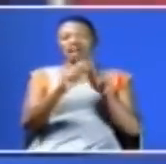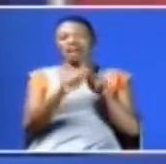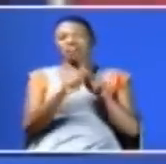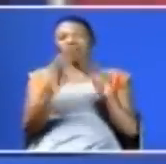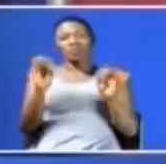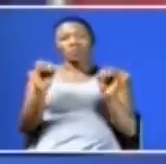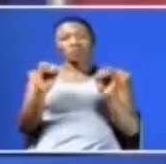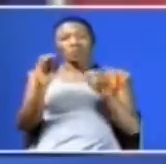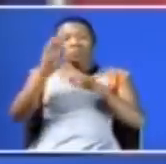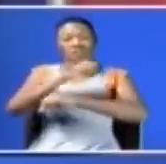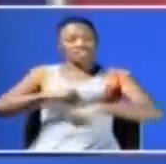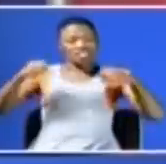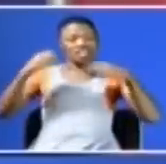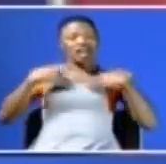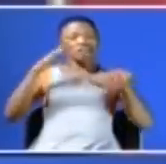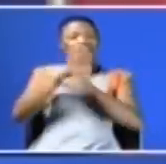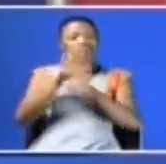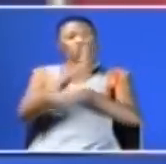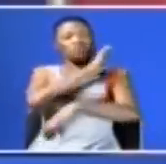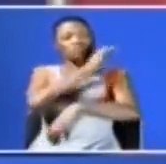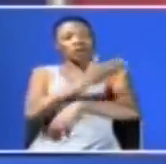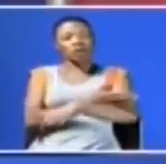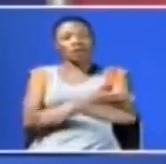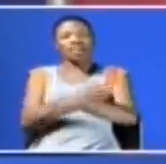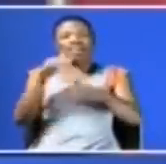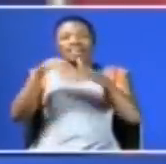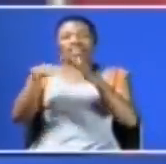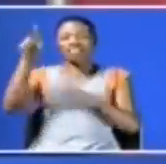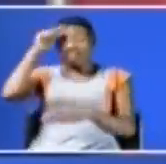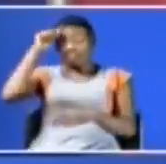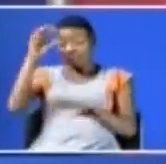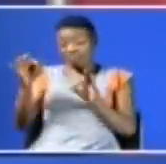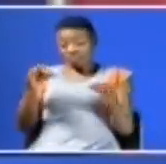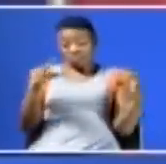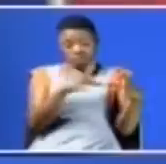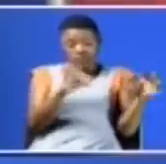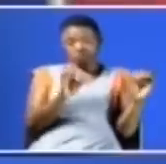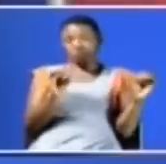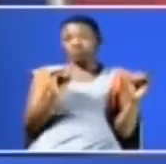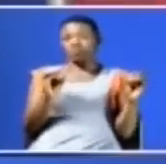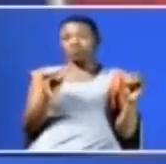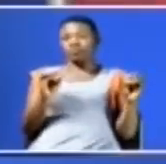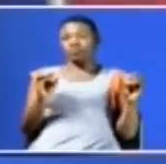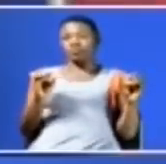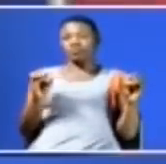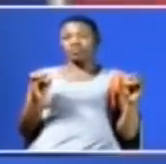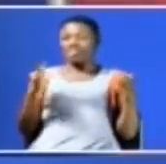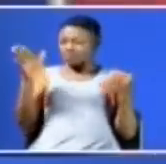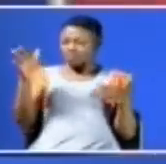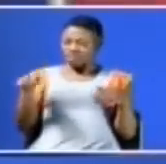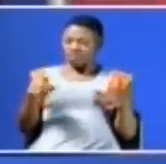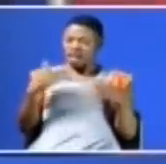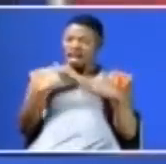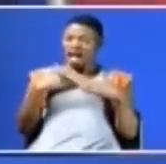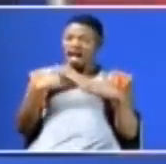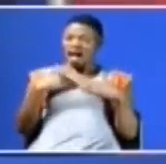has immense powers, by the way, certainly with regards to the government, if not the party, at least with those executives. He has powers. There's